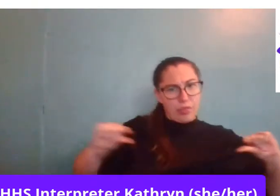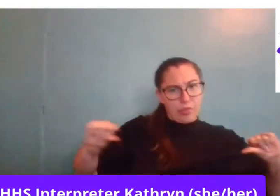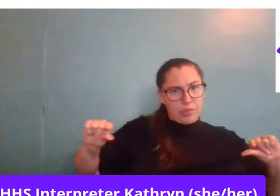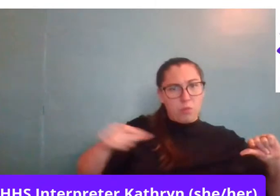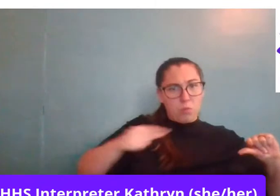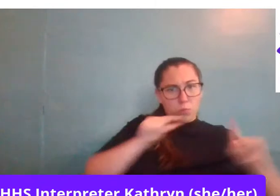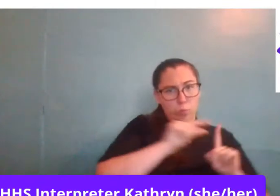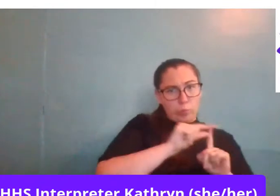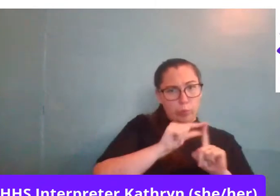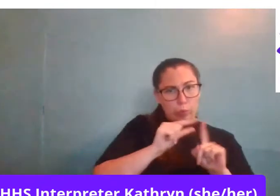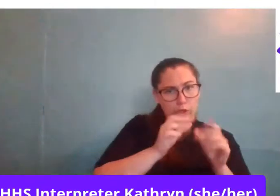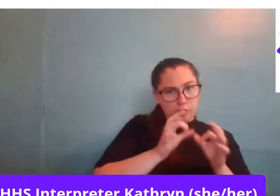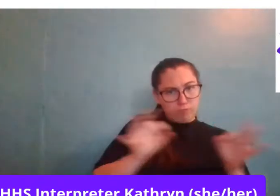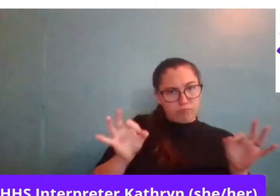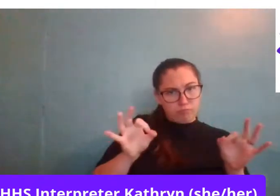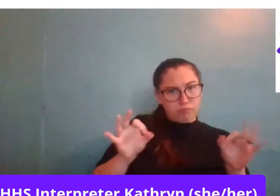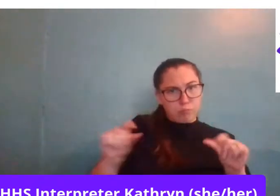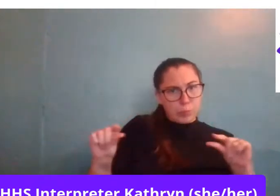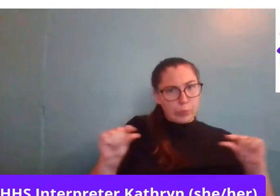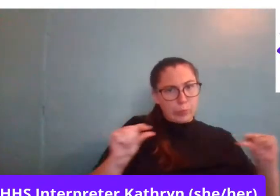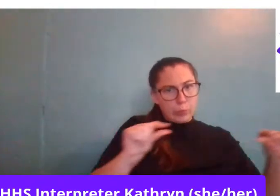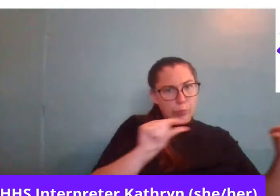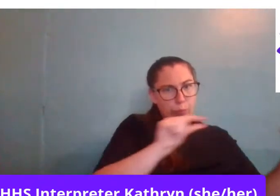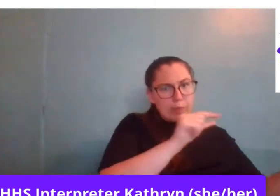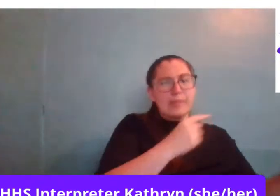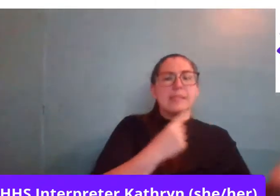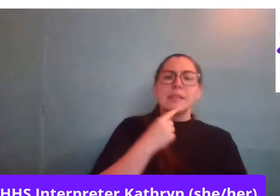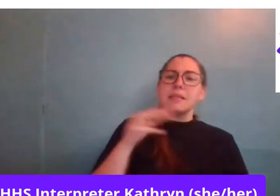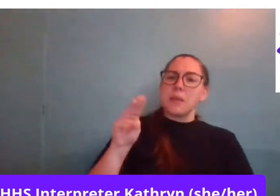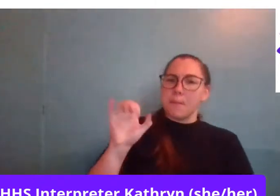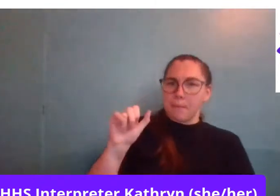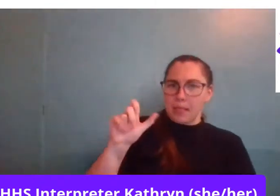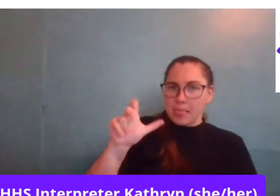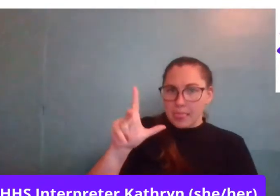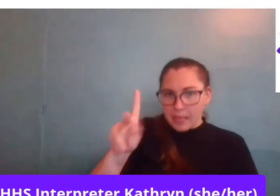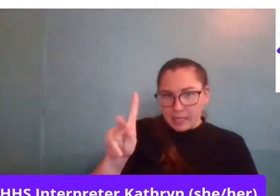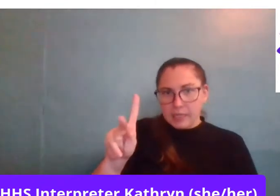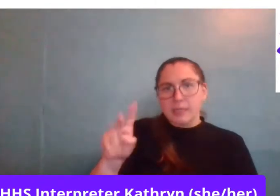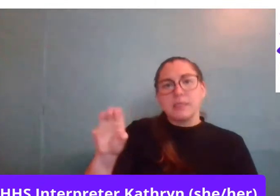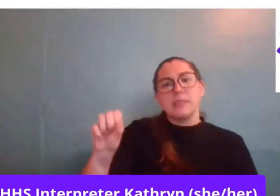is Malik Sullivan, living a self-directed life.